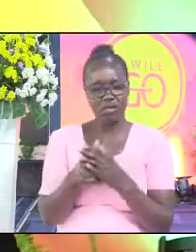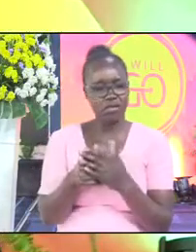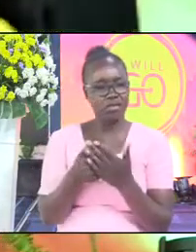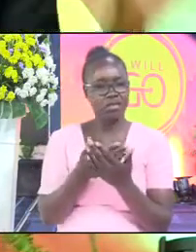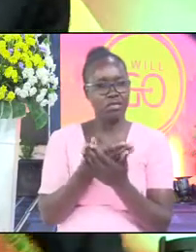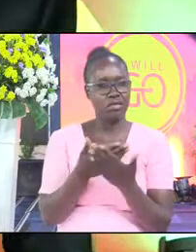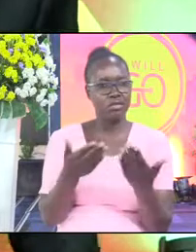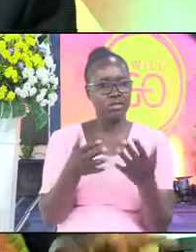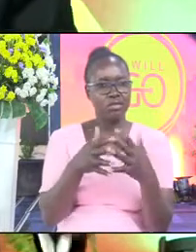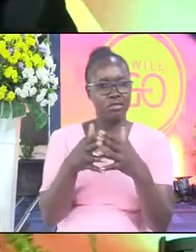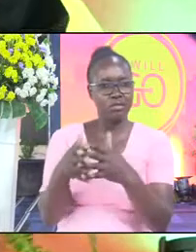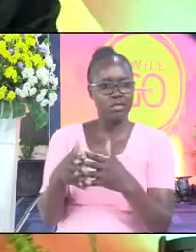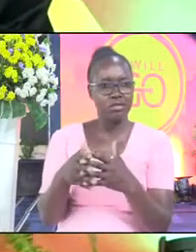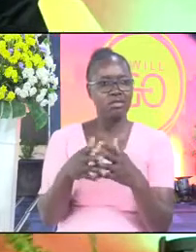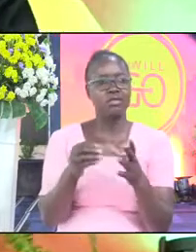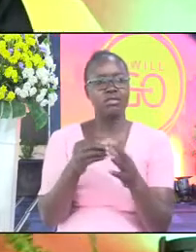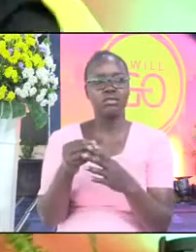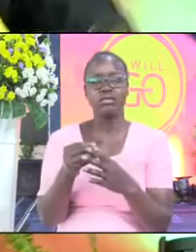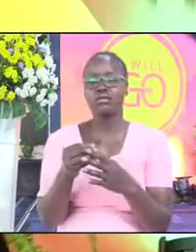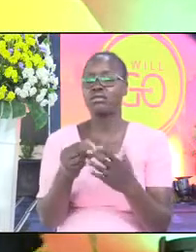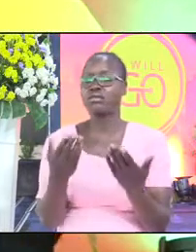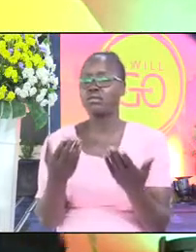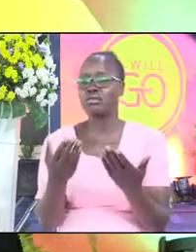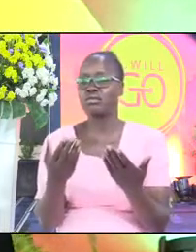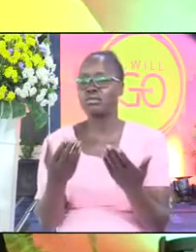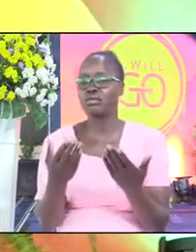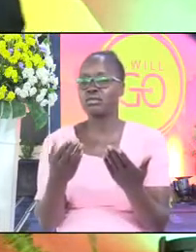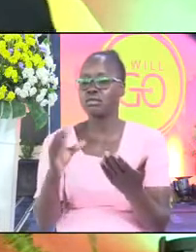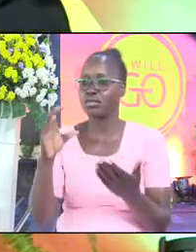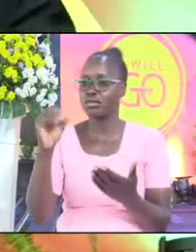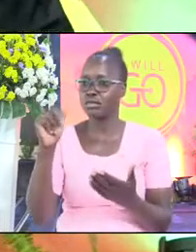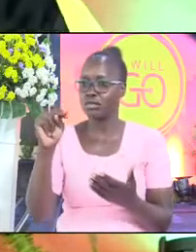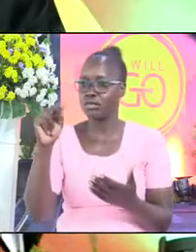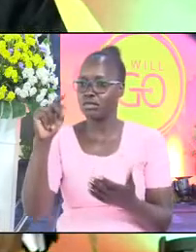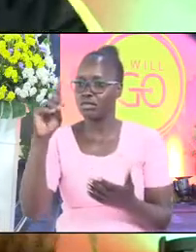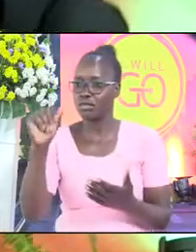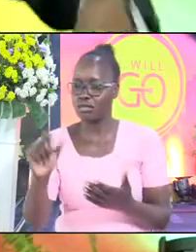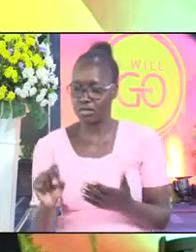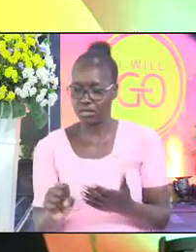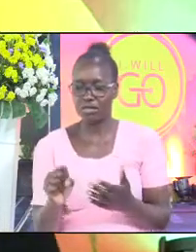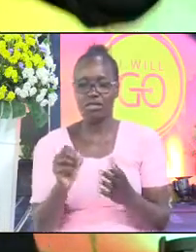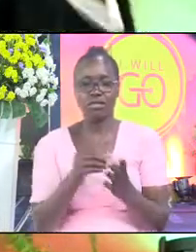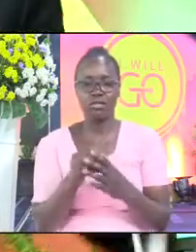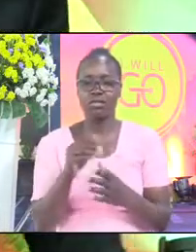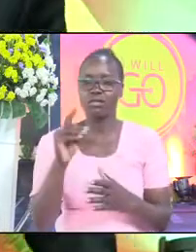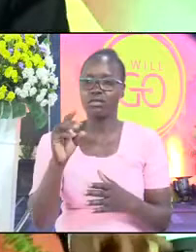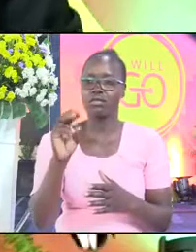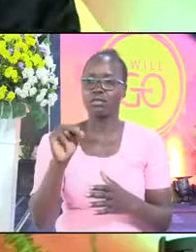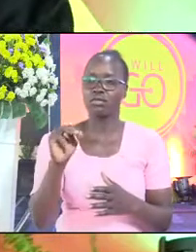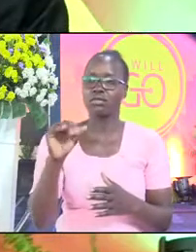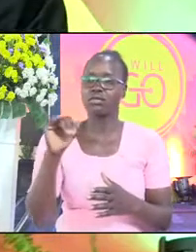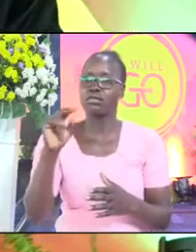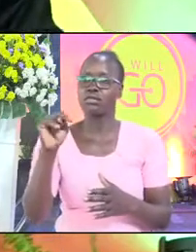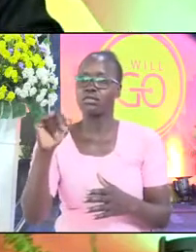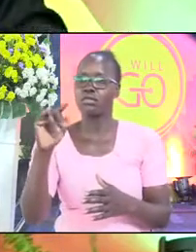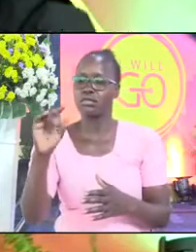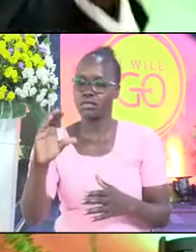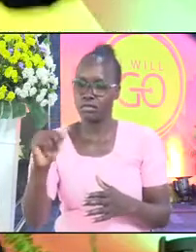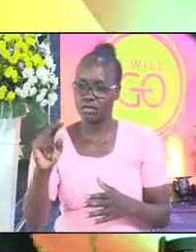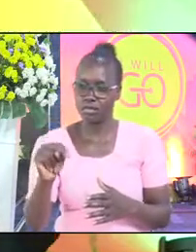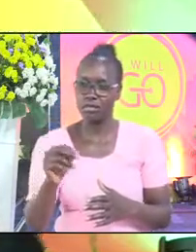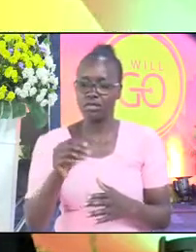Catholics, Americans or Bolivians, Canadians or Dominicans, English or